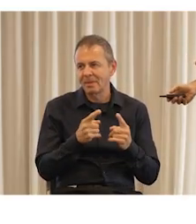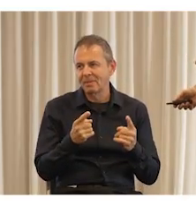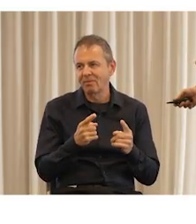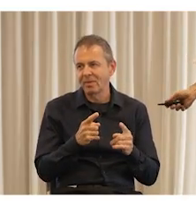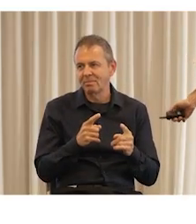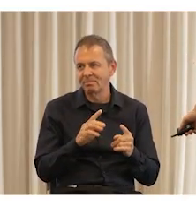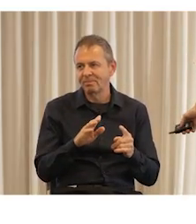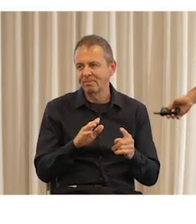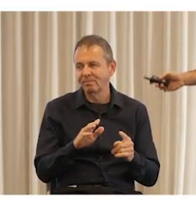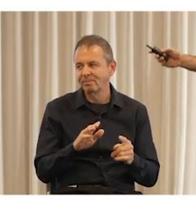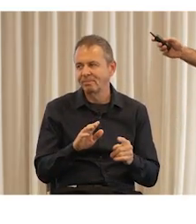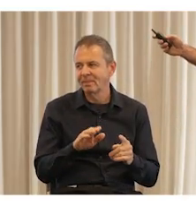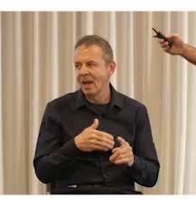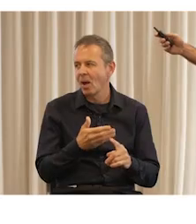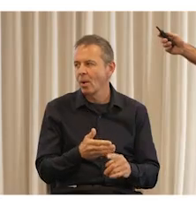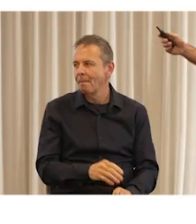Okay.